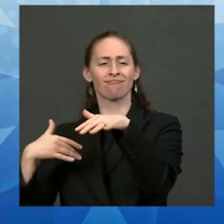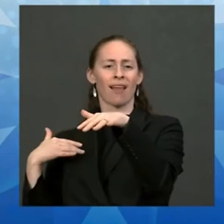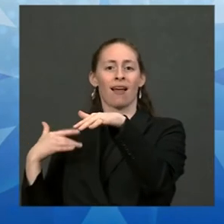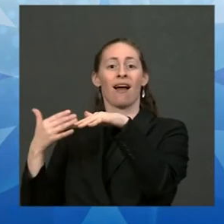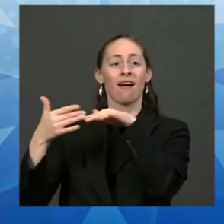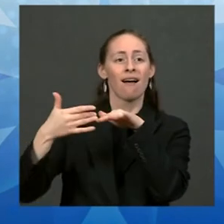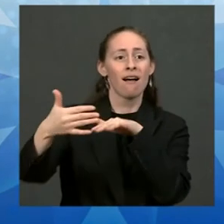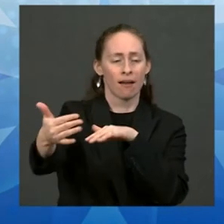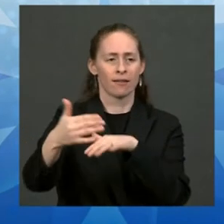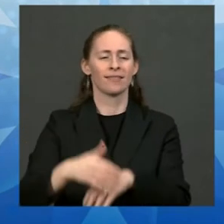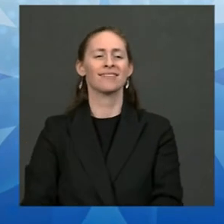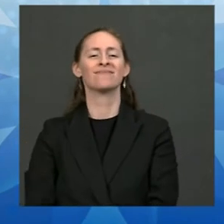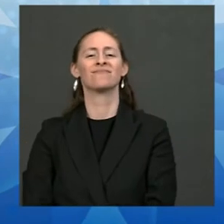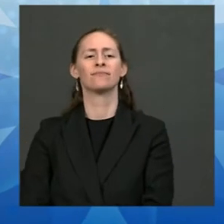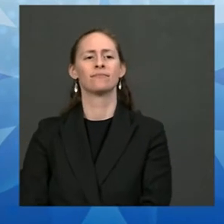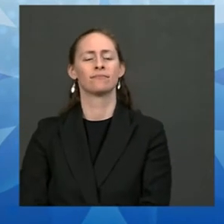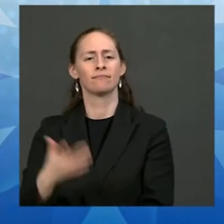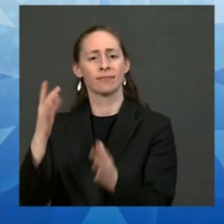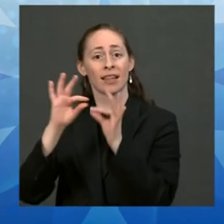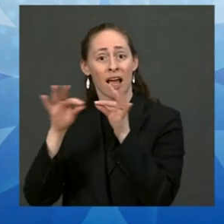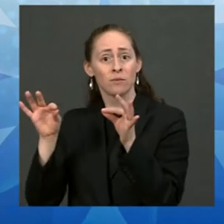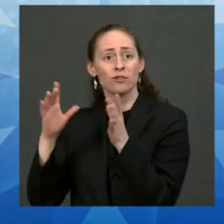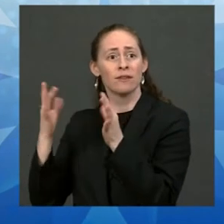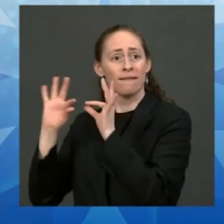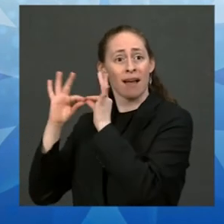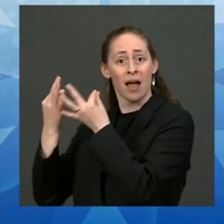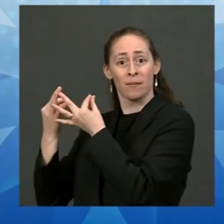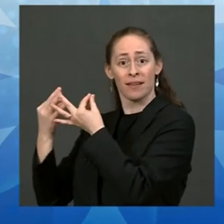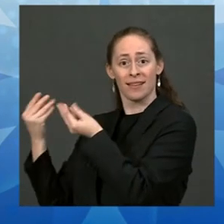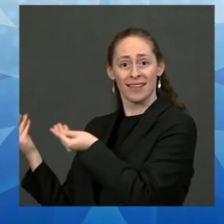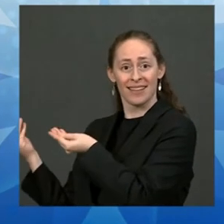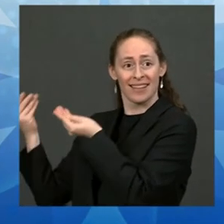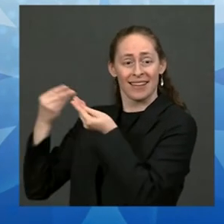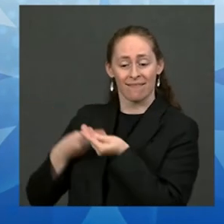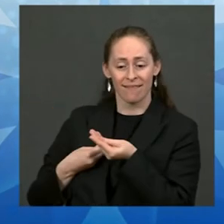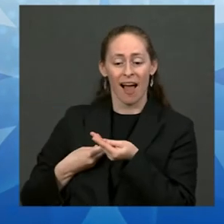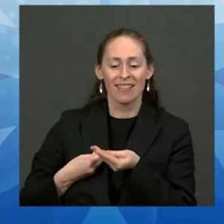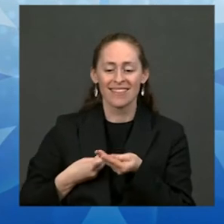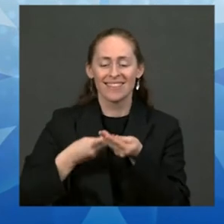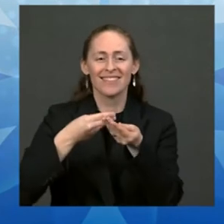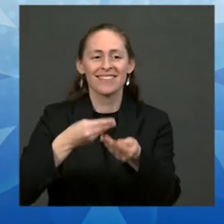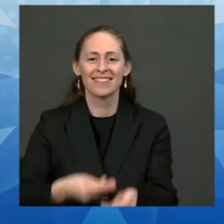ancestors, and a gift we give to our children, the ability to